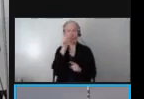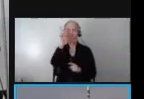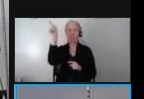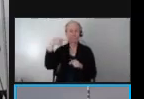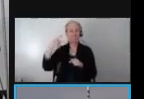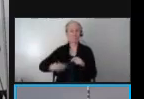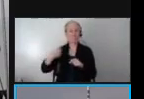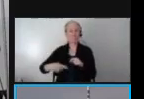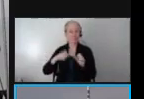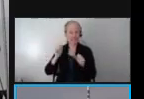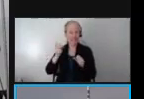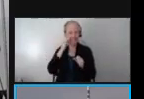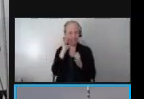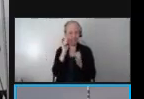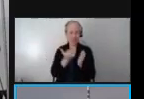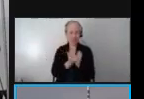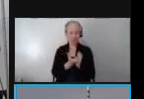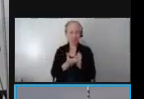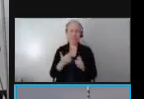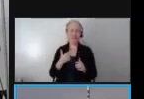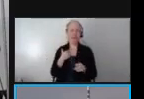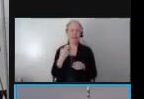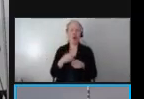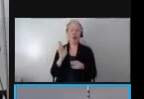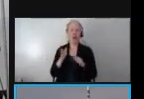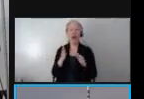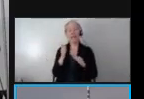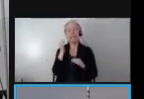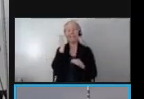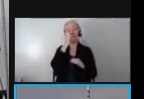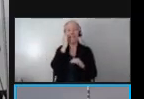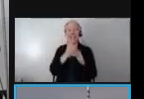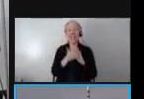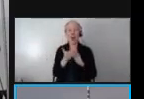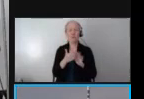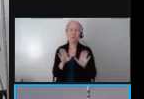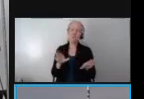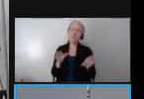can see on the slide there, what I call daily ops, really, it's very doable.